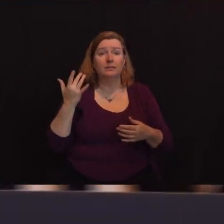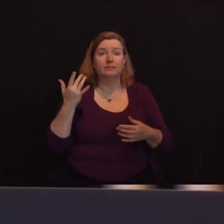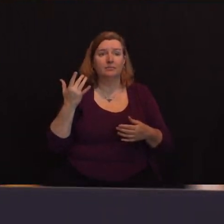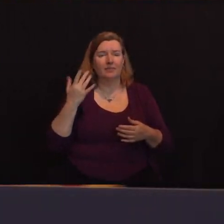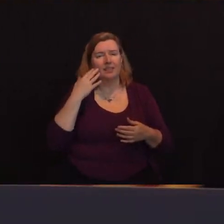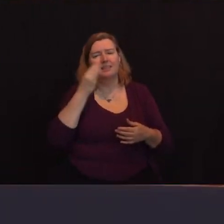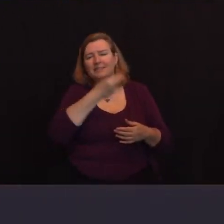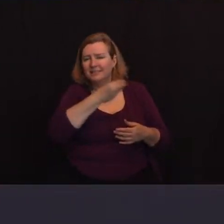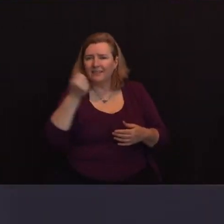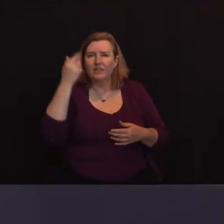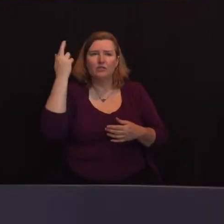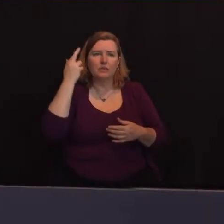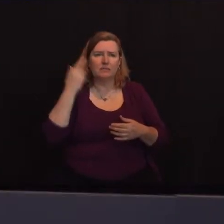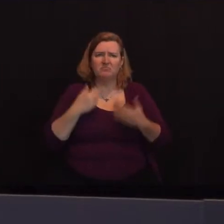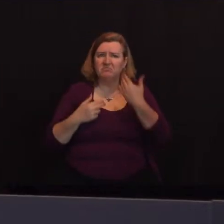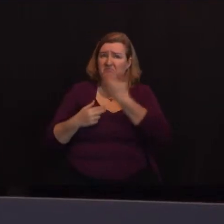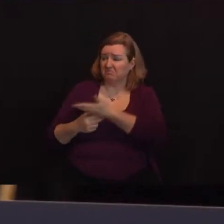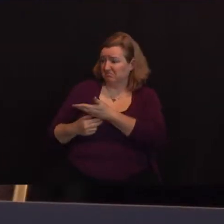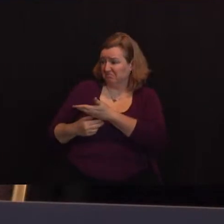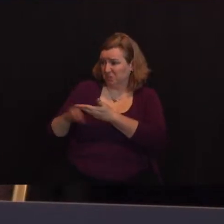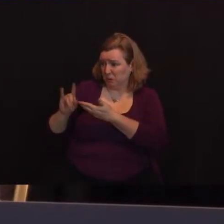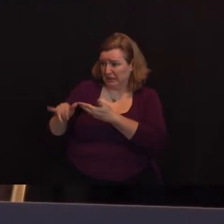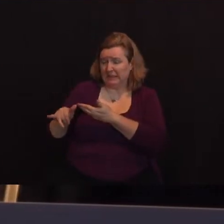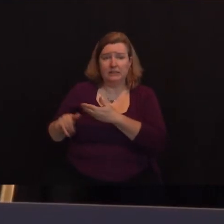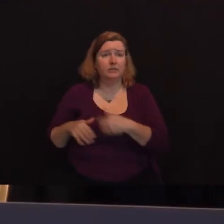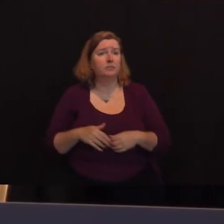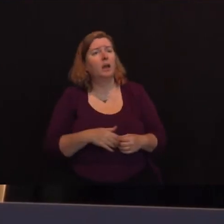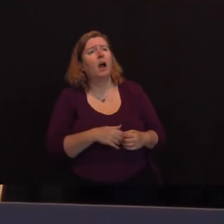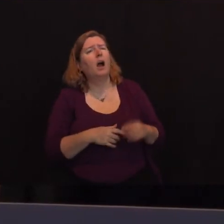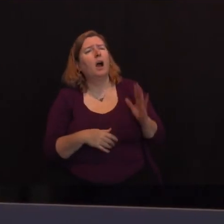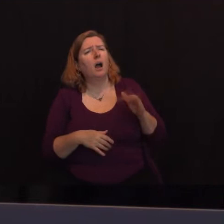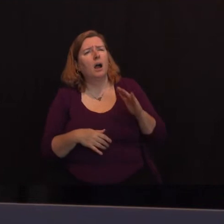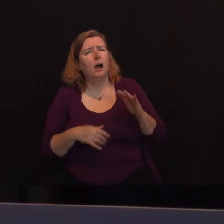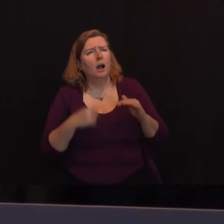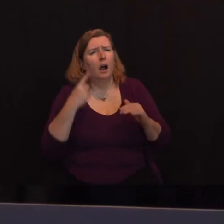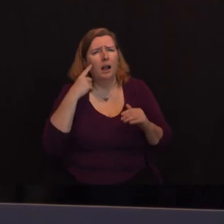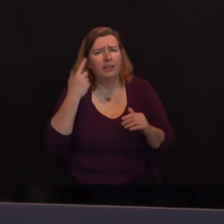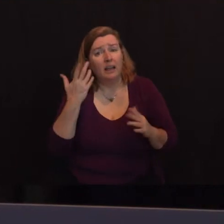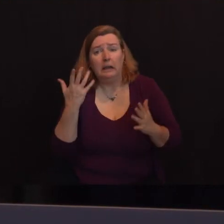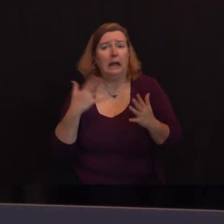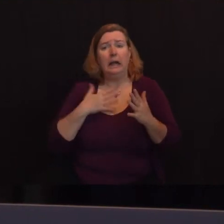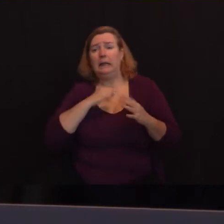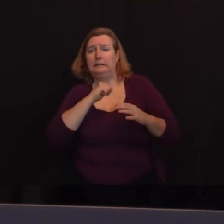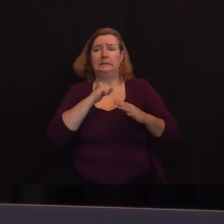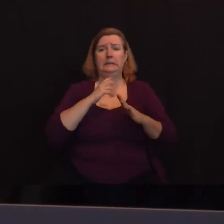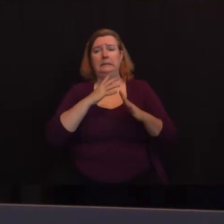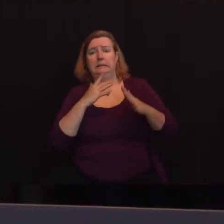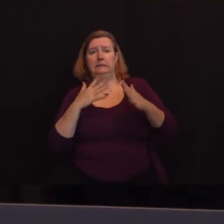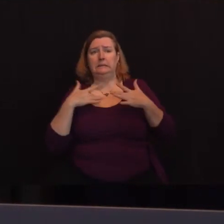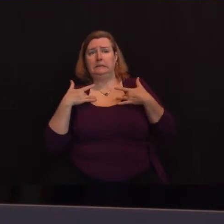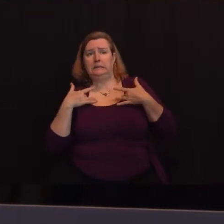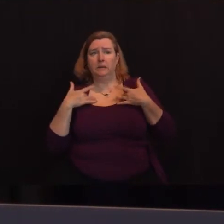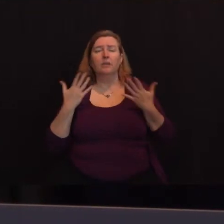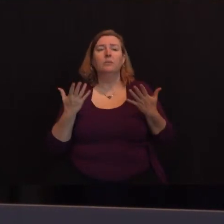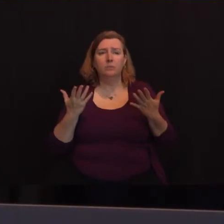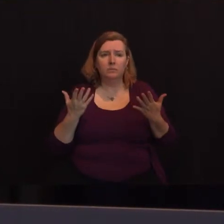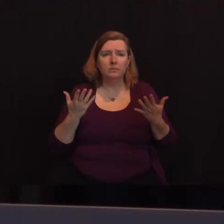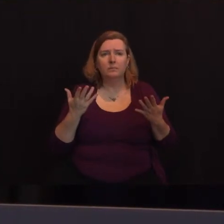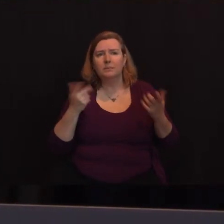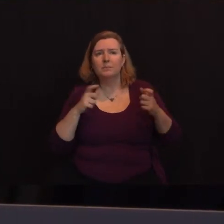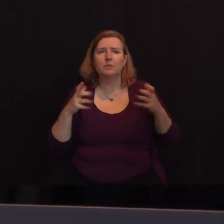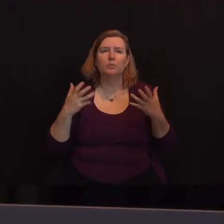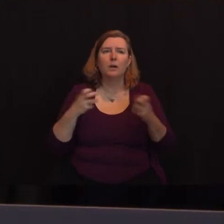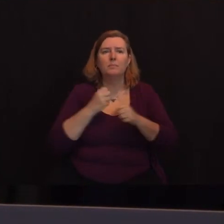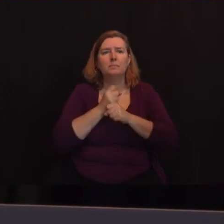Yeah, I'm not convinced that the bigger issue is hesitancy. I think it's more making sure that it's